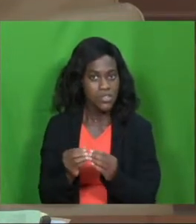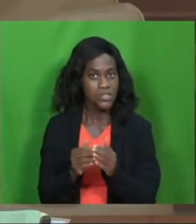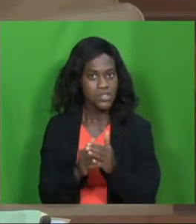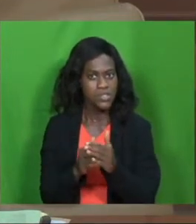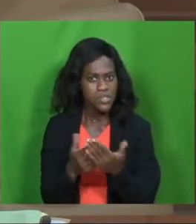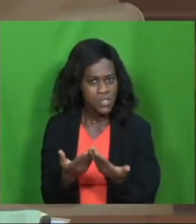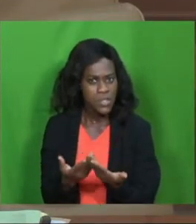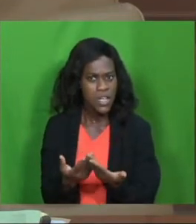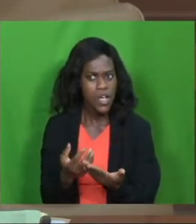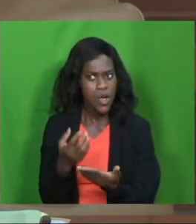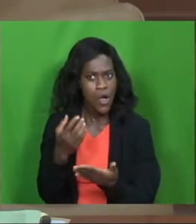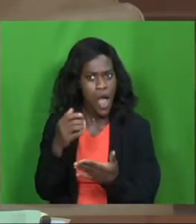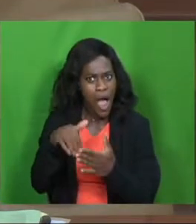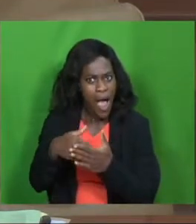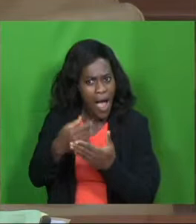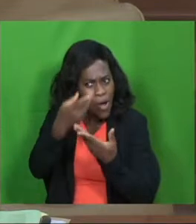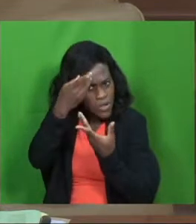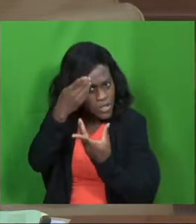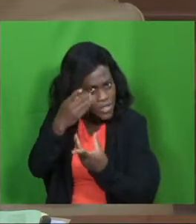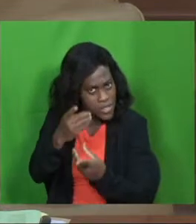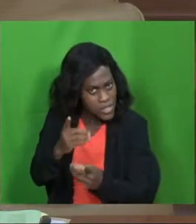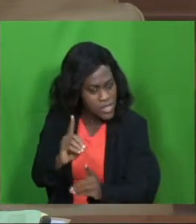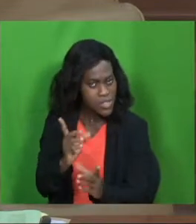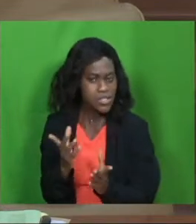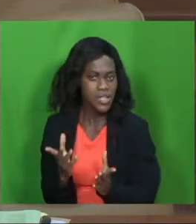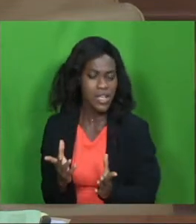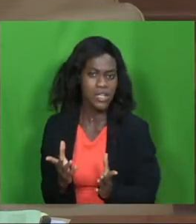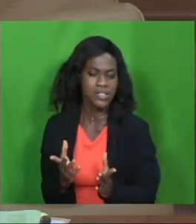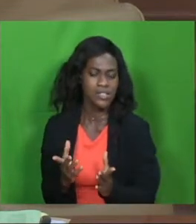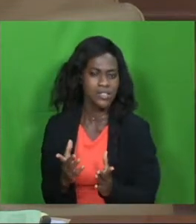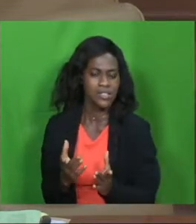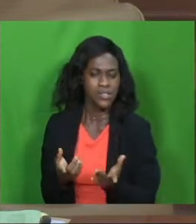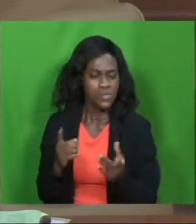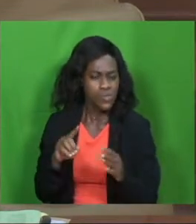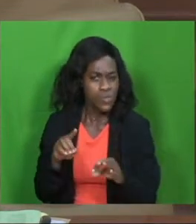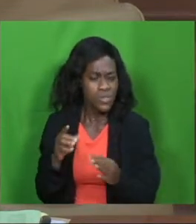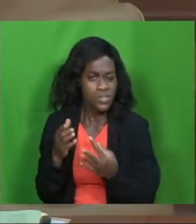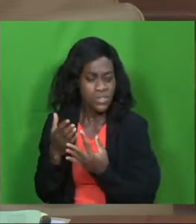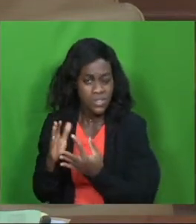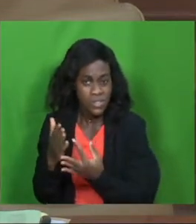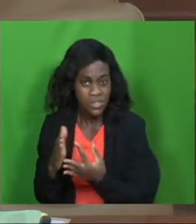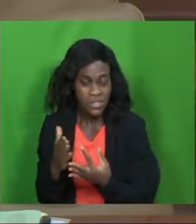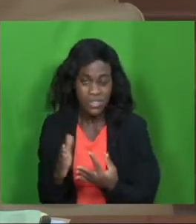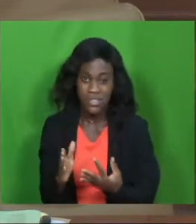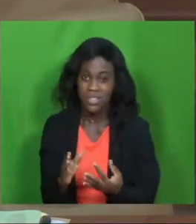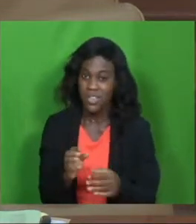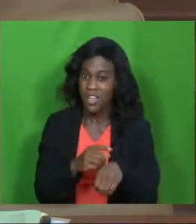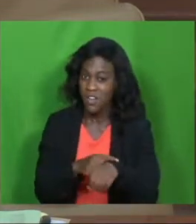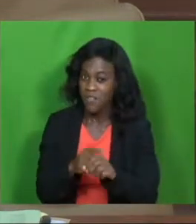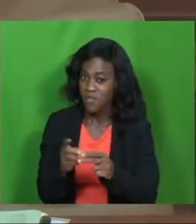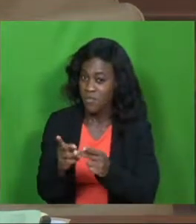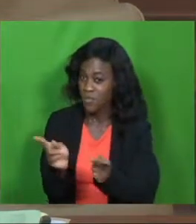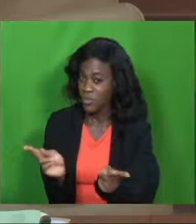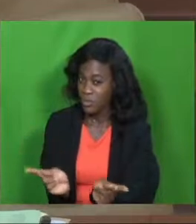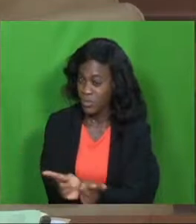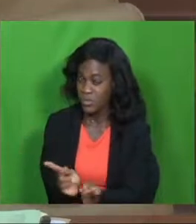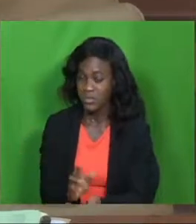the determination of such a skewed distribution of these AstroTEFs.